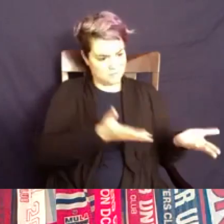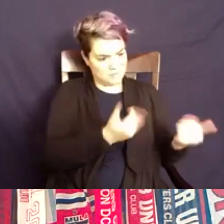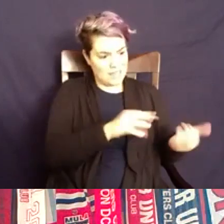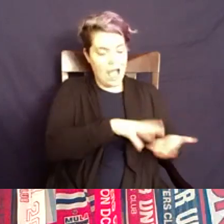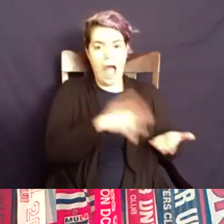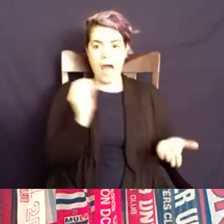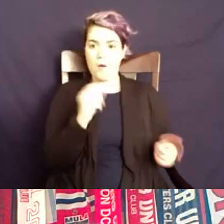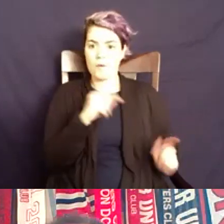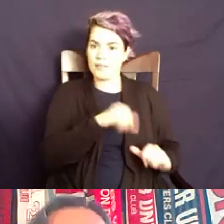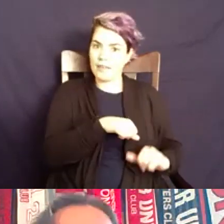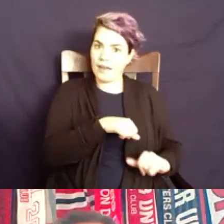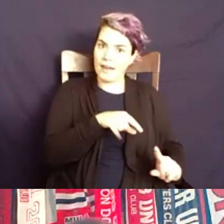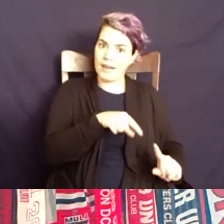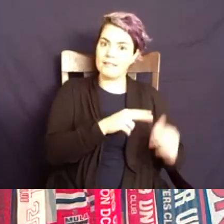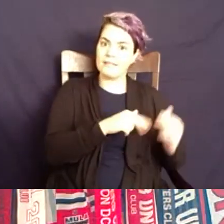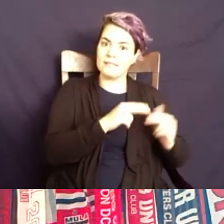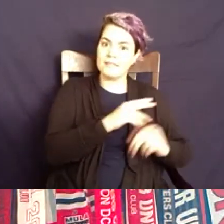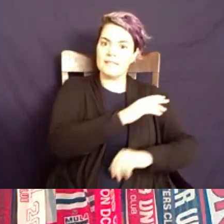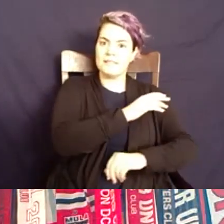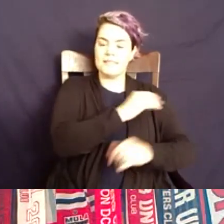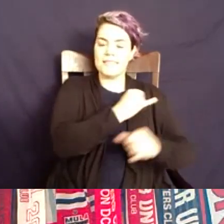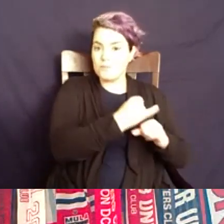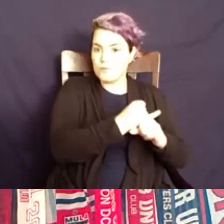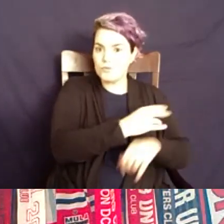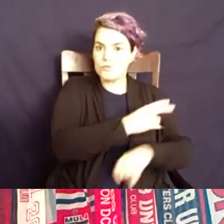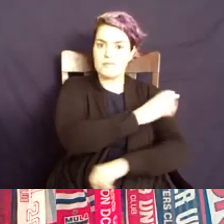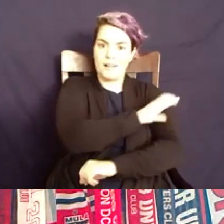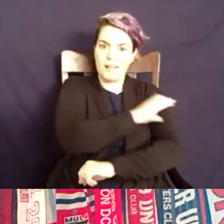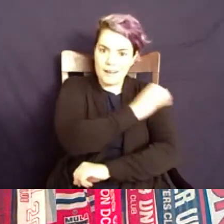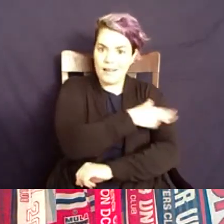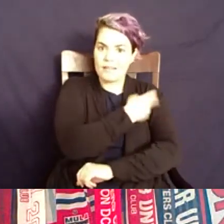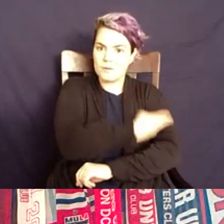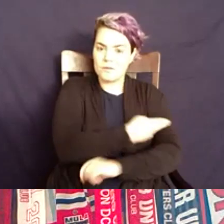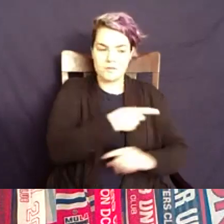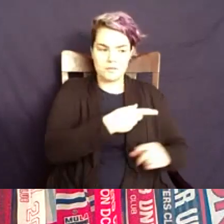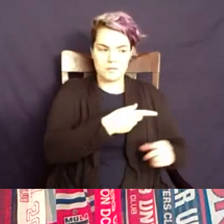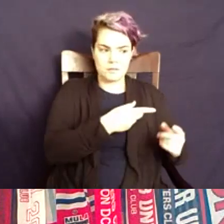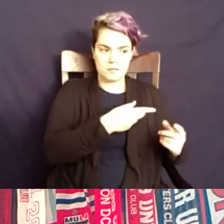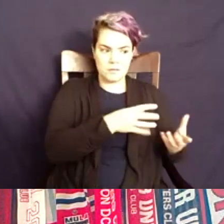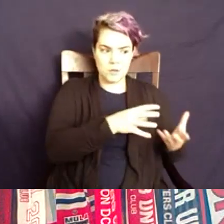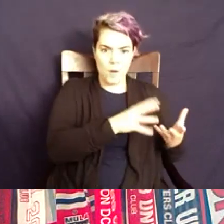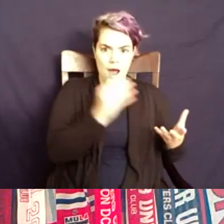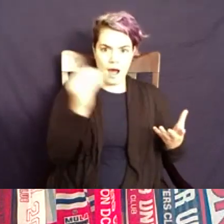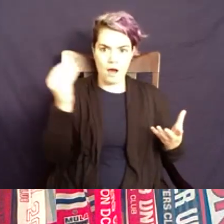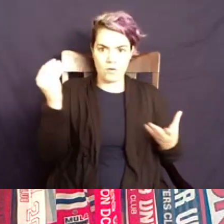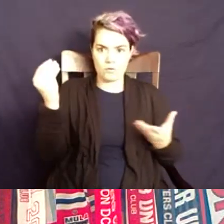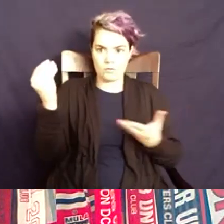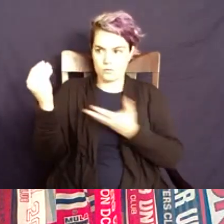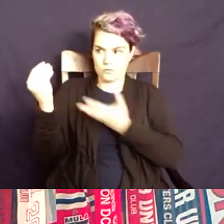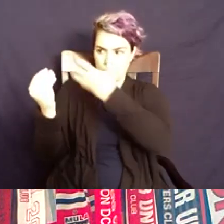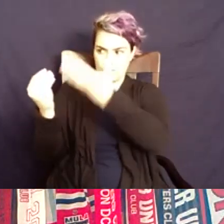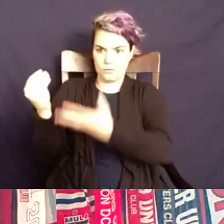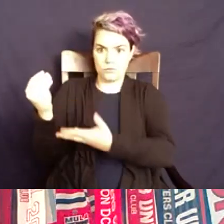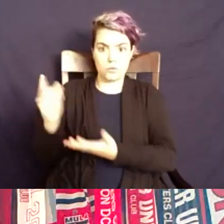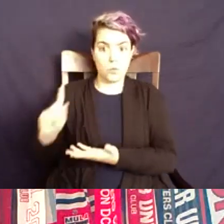Yeah, and that's a great question, of course. And I mean, you've got to have community